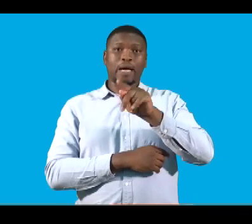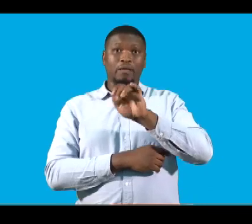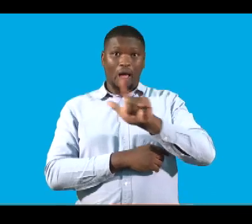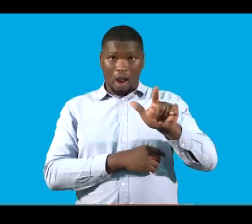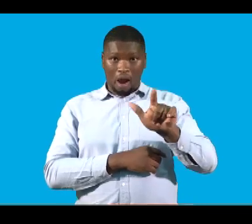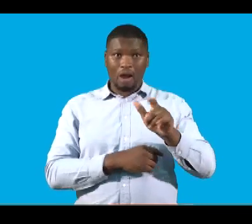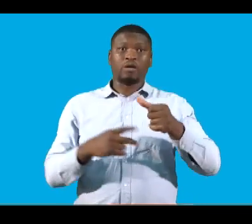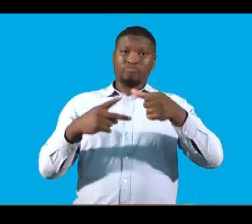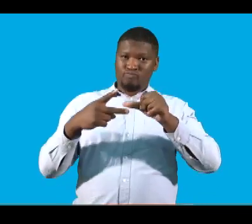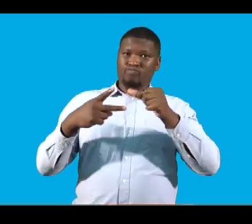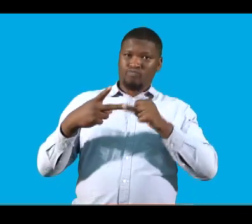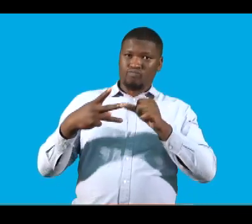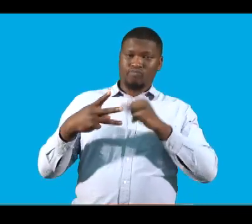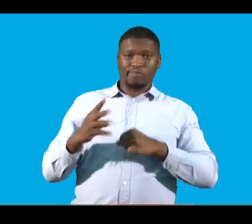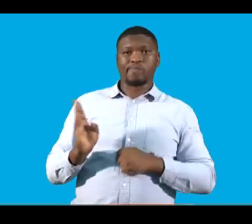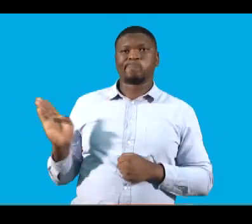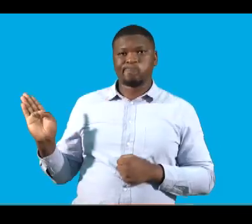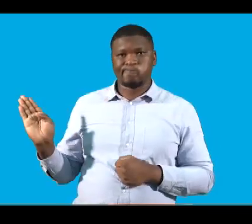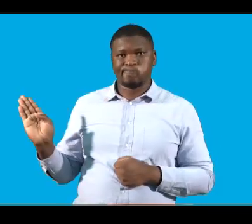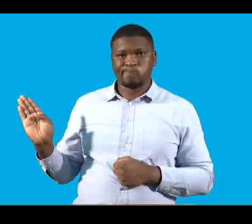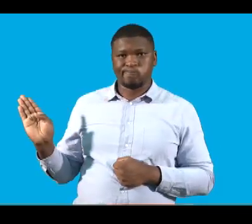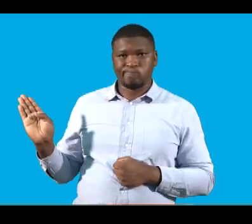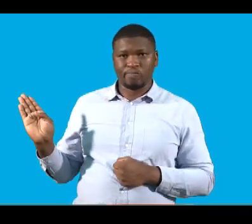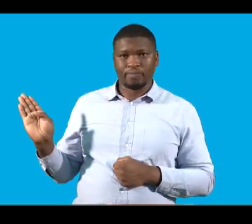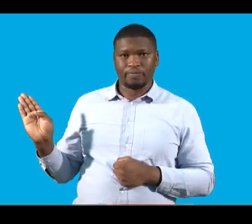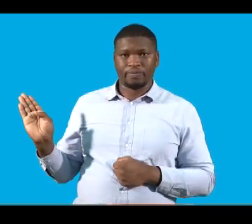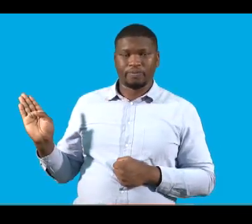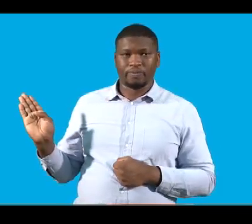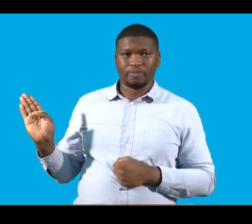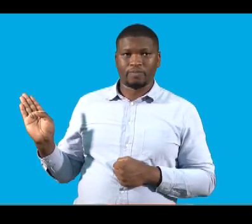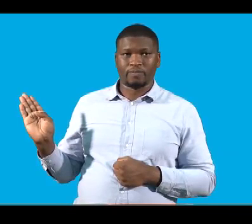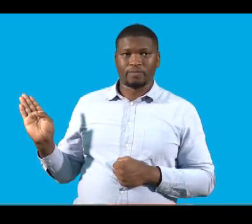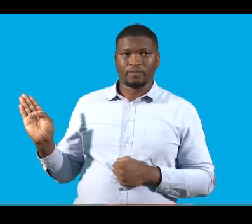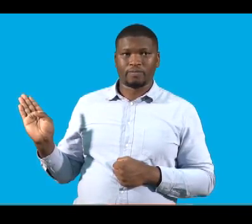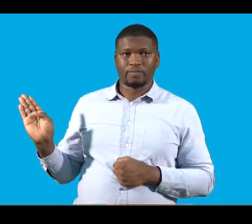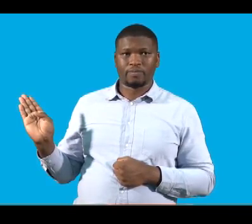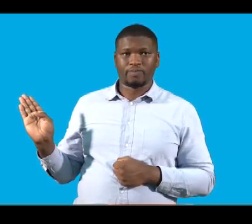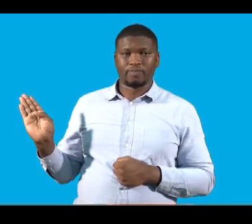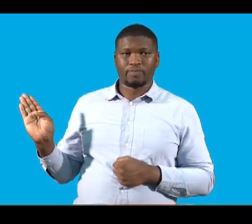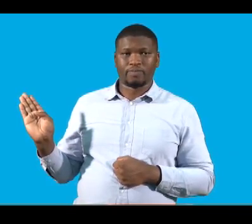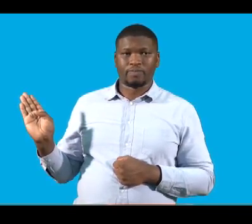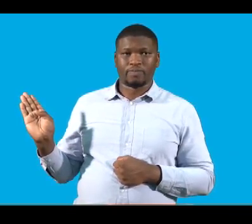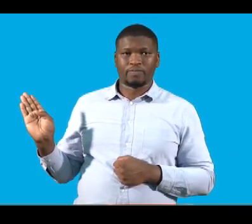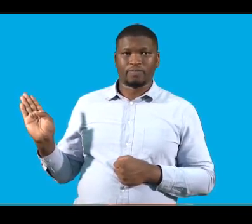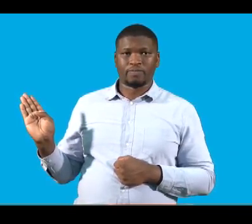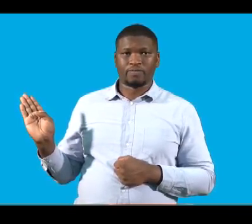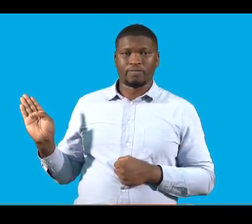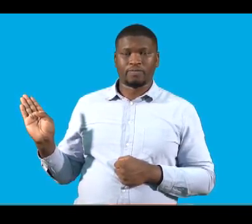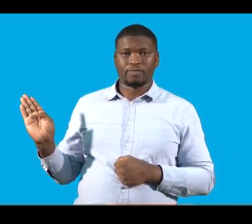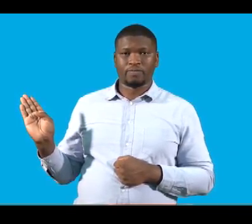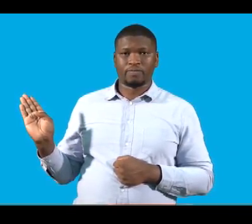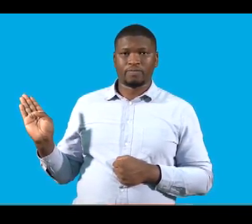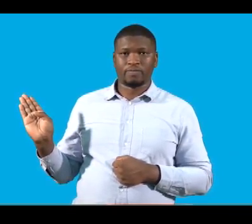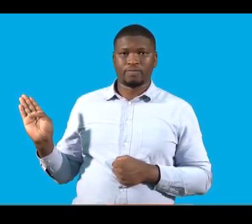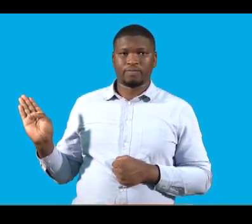Pi. We've got the fictional author. We've got Richard Parker. We've got Geeta and Orange Juice, the French cook, who's also the